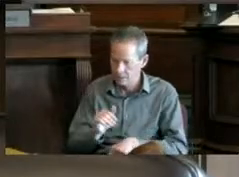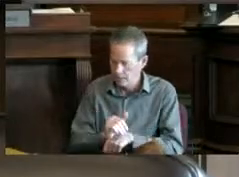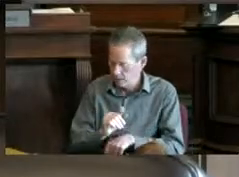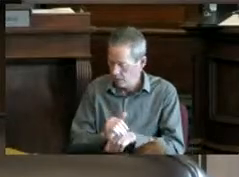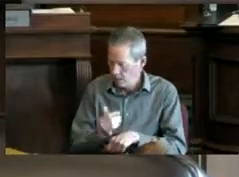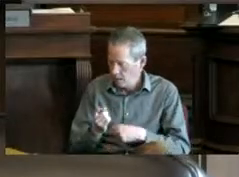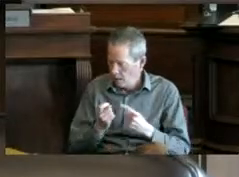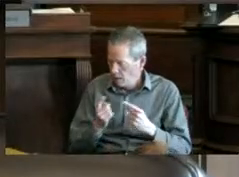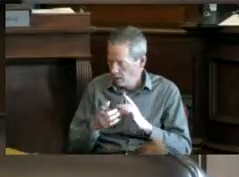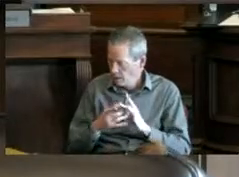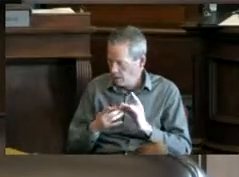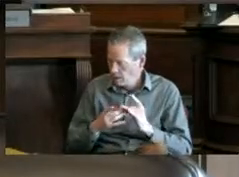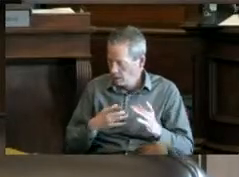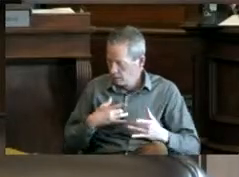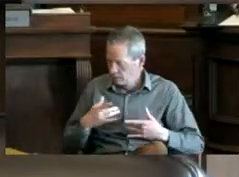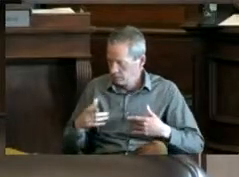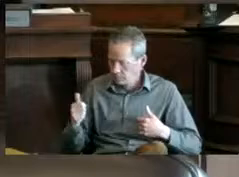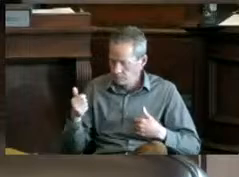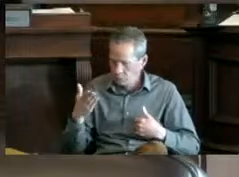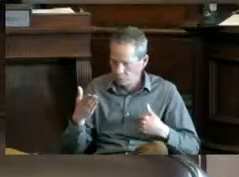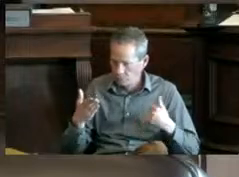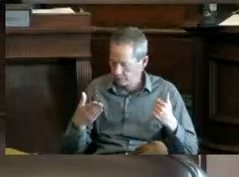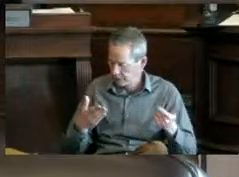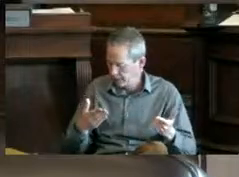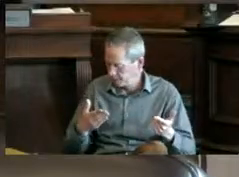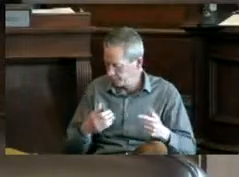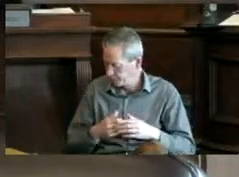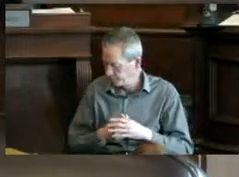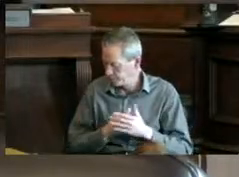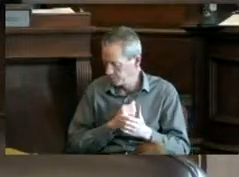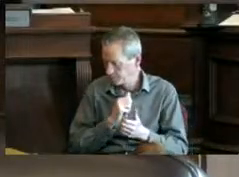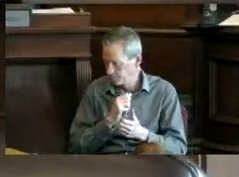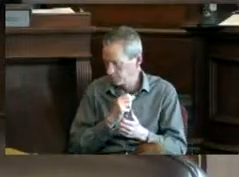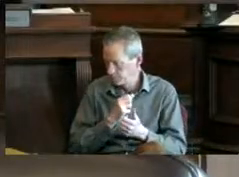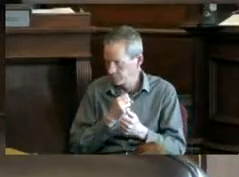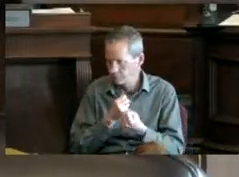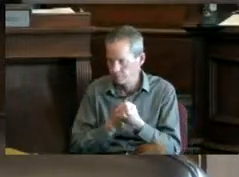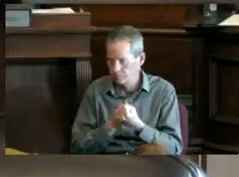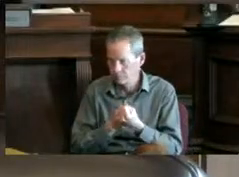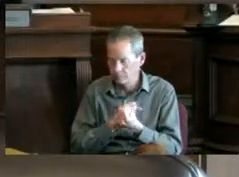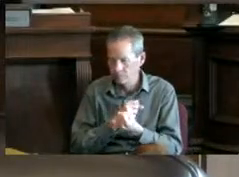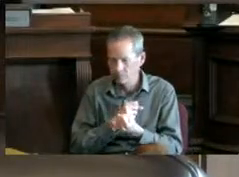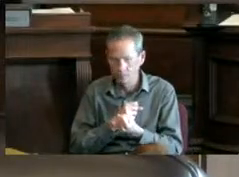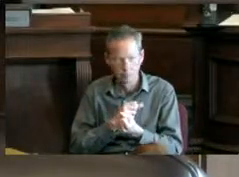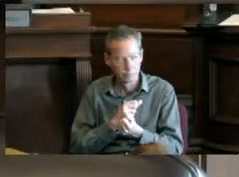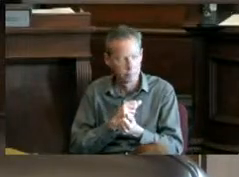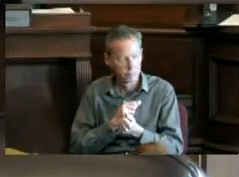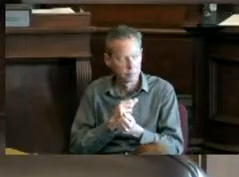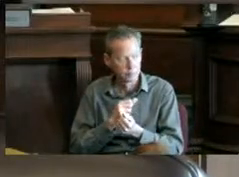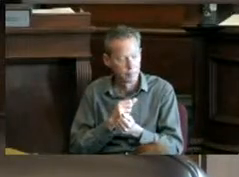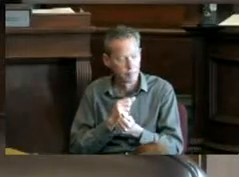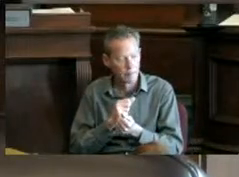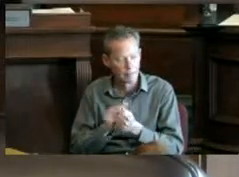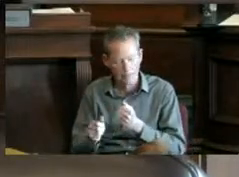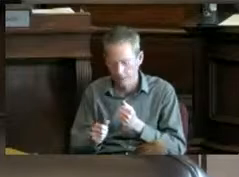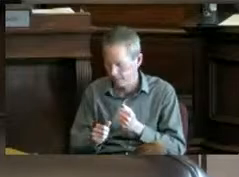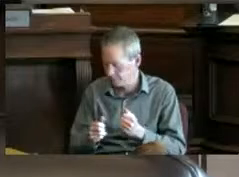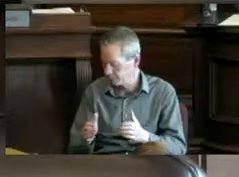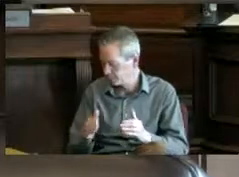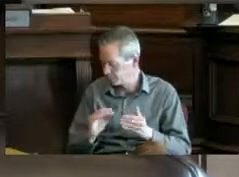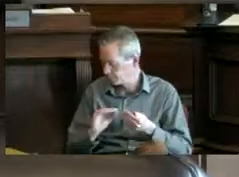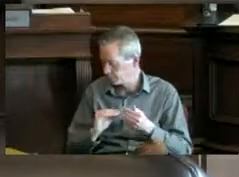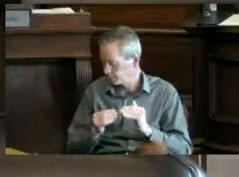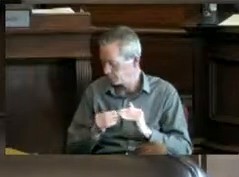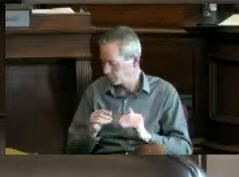Any questions, comments, or concerns? Move it. Second. All in favor? Aye. Any opposed? The motion